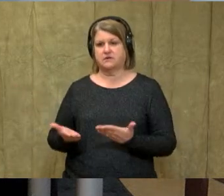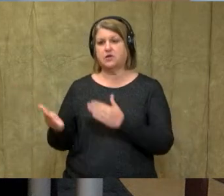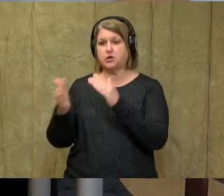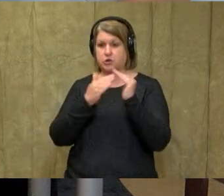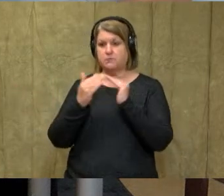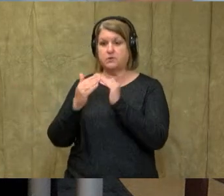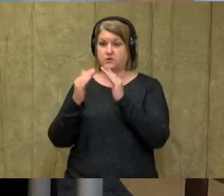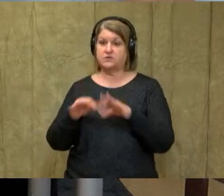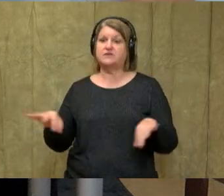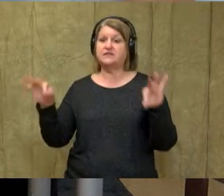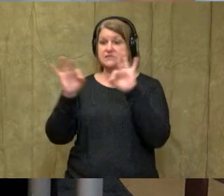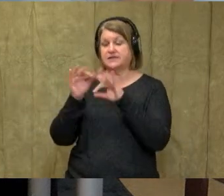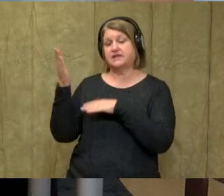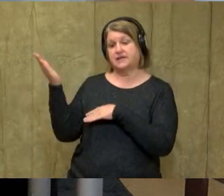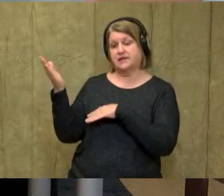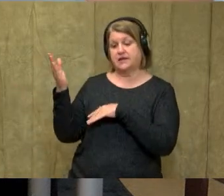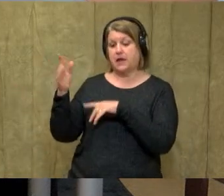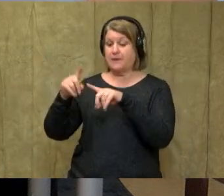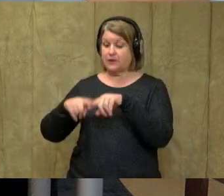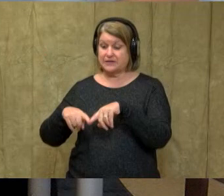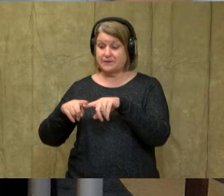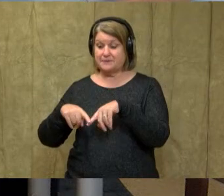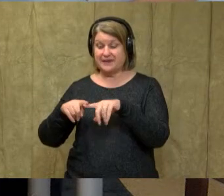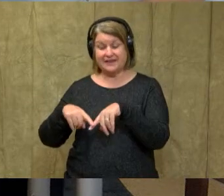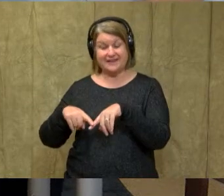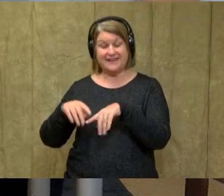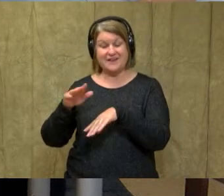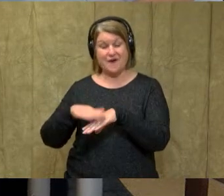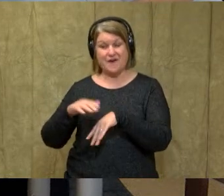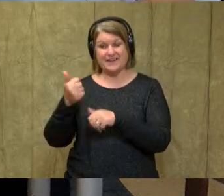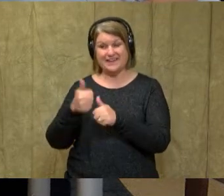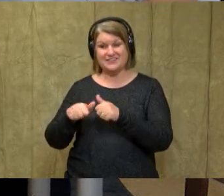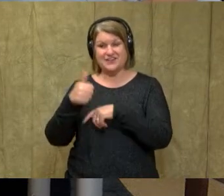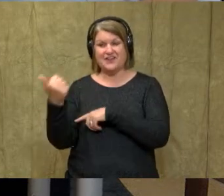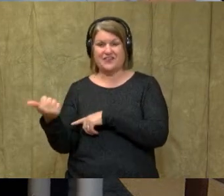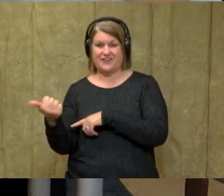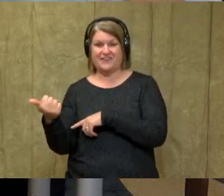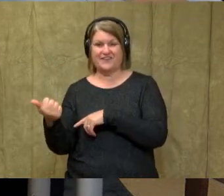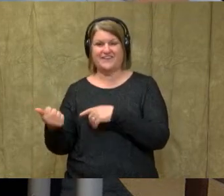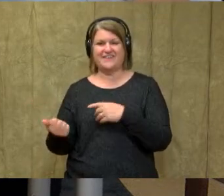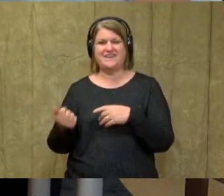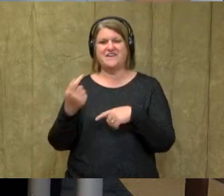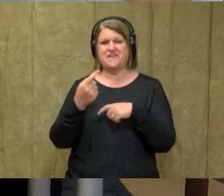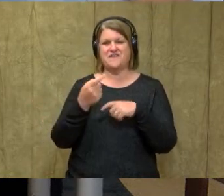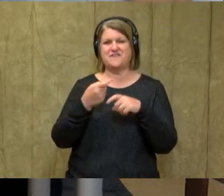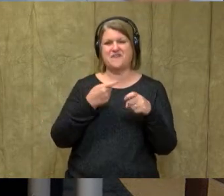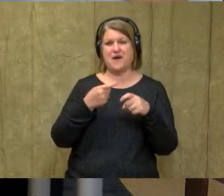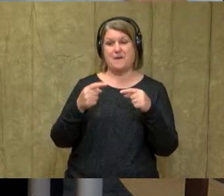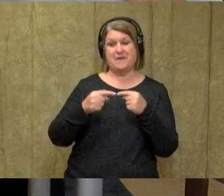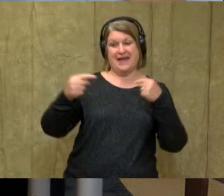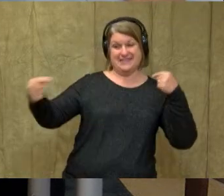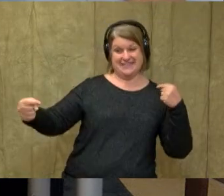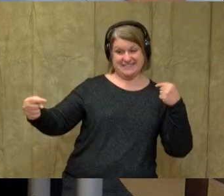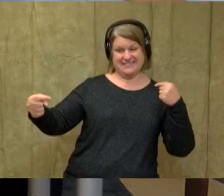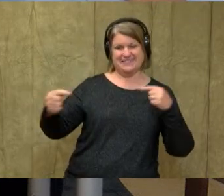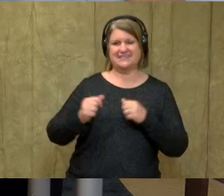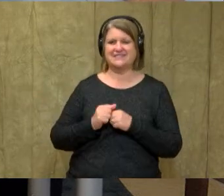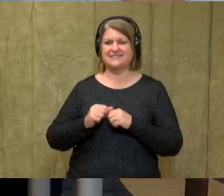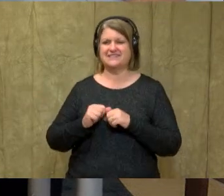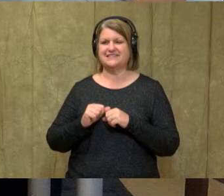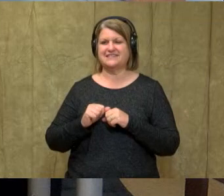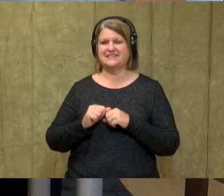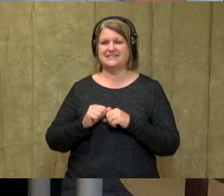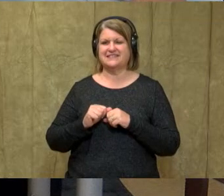valid leaning point. on each other Yes, from a because distance. right, socially acceptable distance. It's a